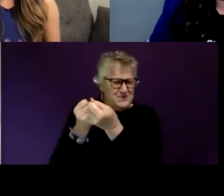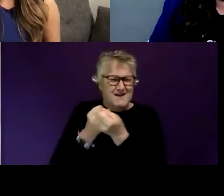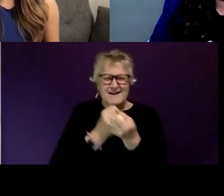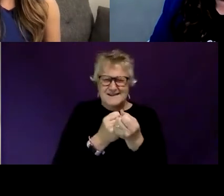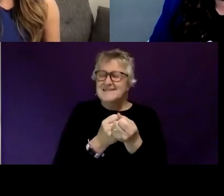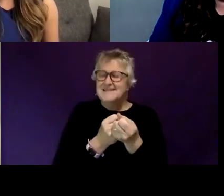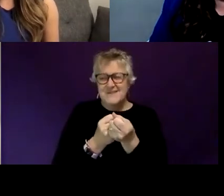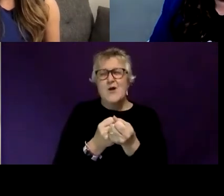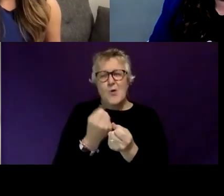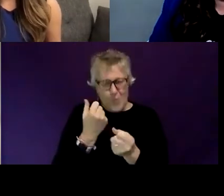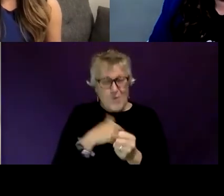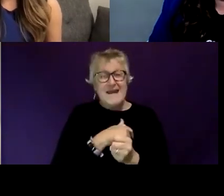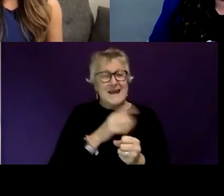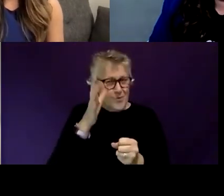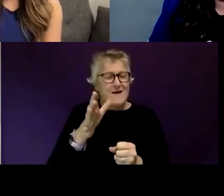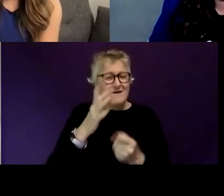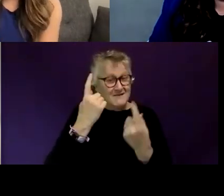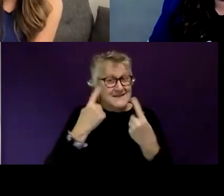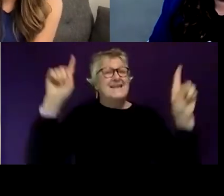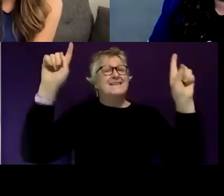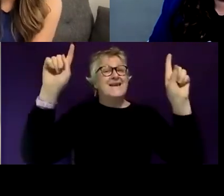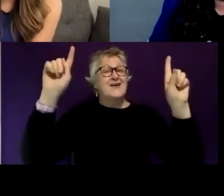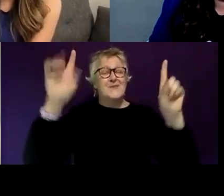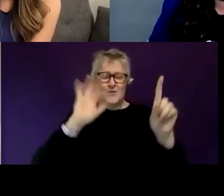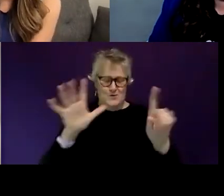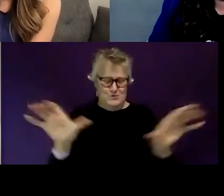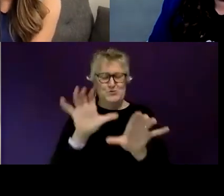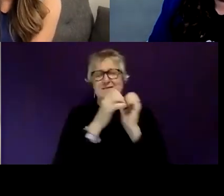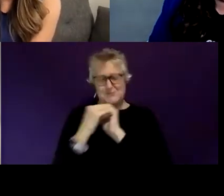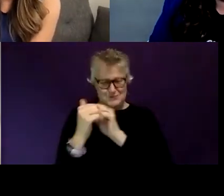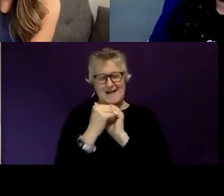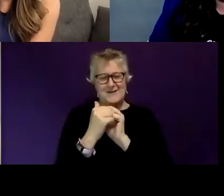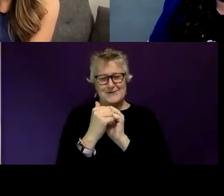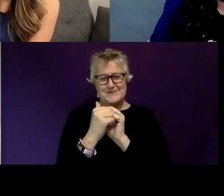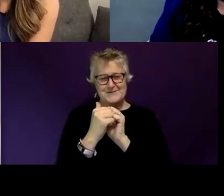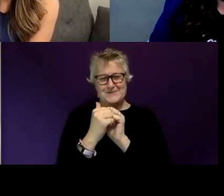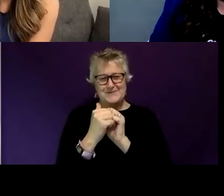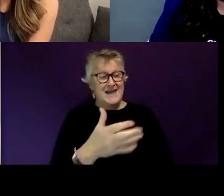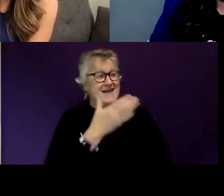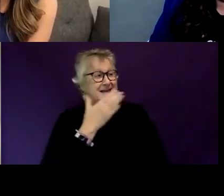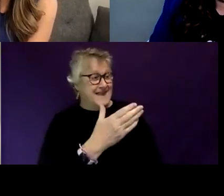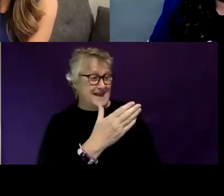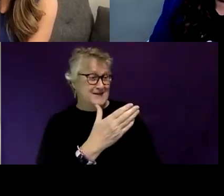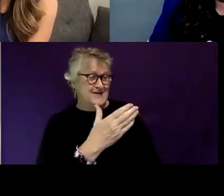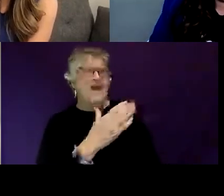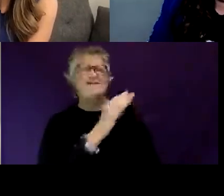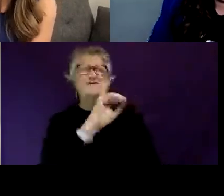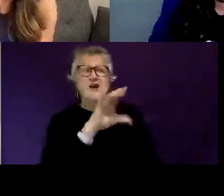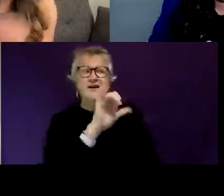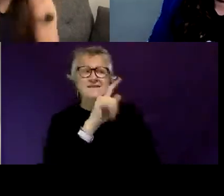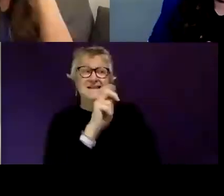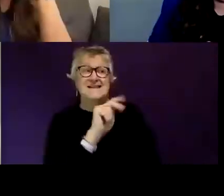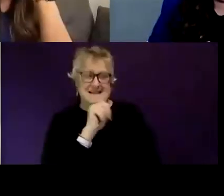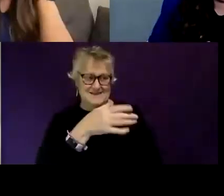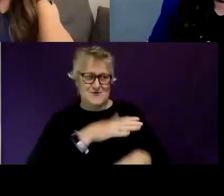we're going to get there together. So thanks, Alex. Thank you, Jessica. Big hug to Jocelyn. She's on. She is truly an inspiration. Now we're going to bounce